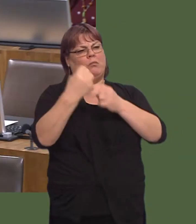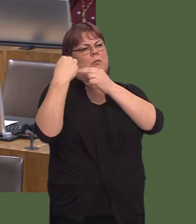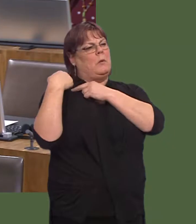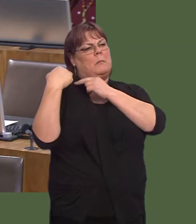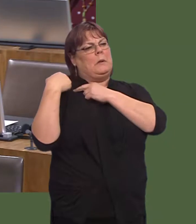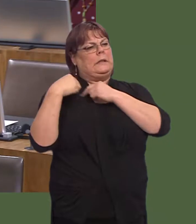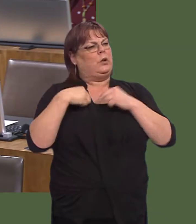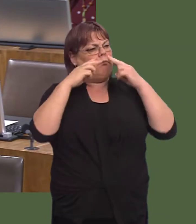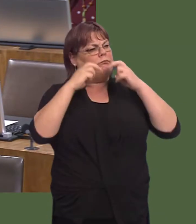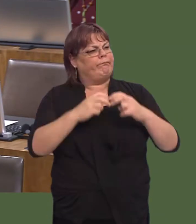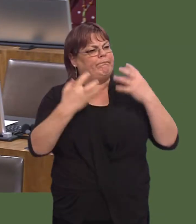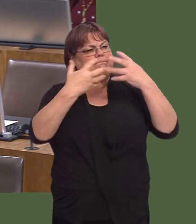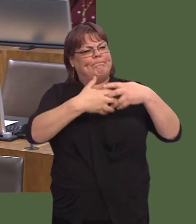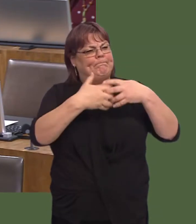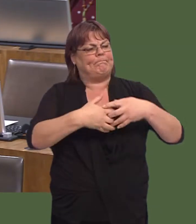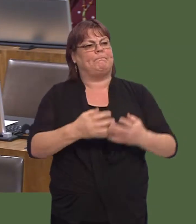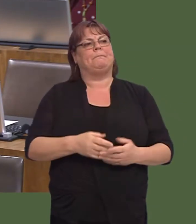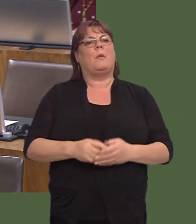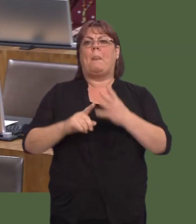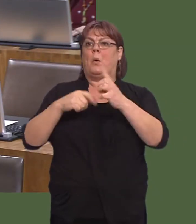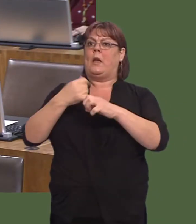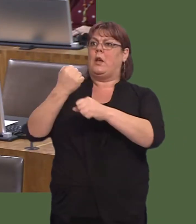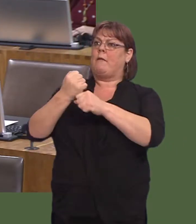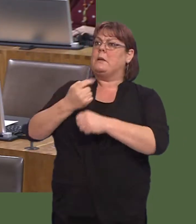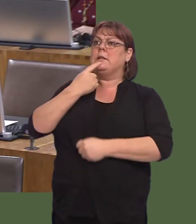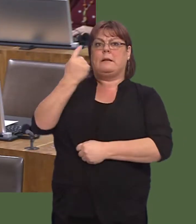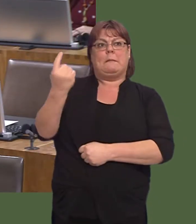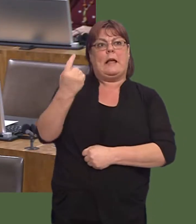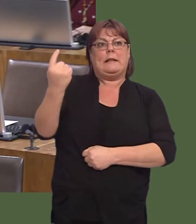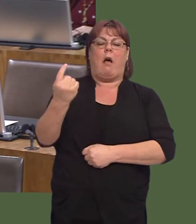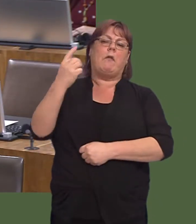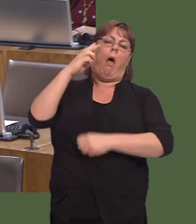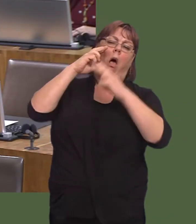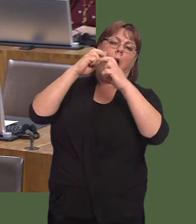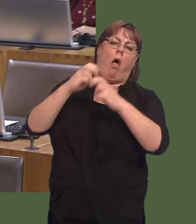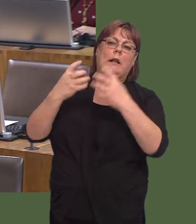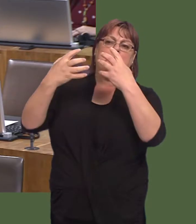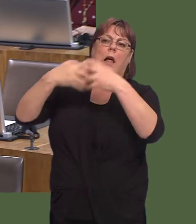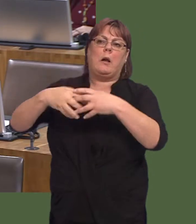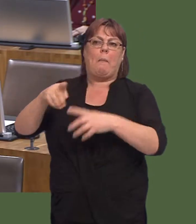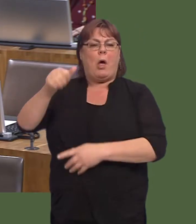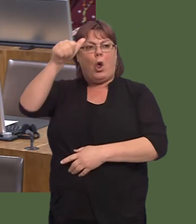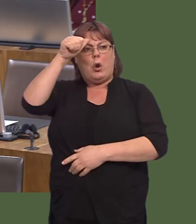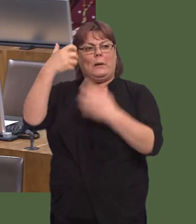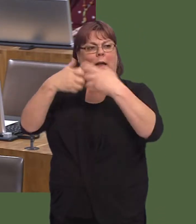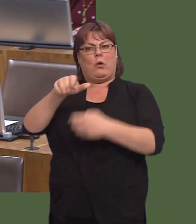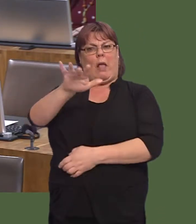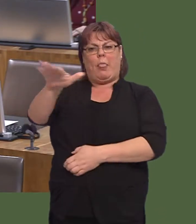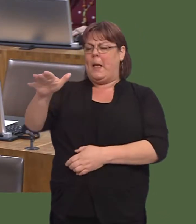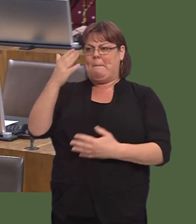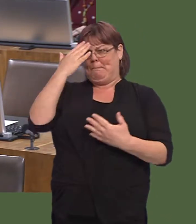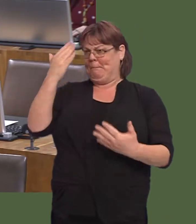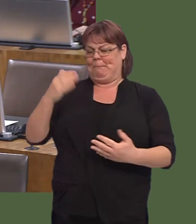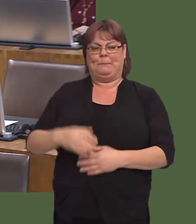UK government has said consistently that it's exploring the technology. In other words, it has no idea what technology might be used. Can I say to the member